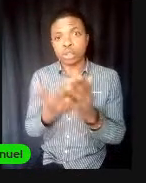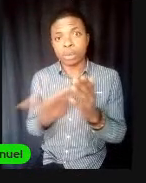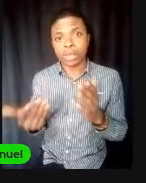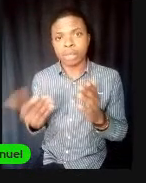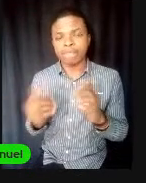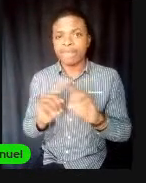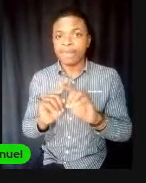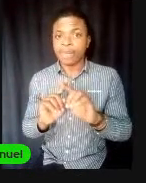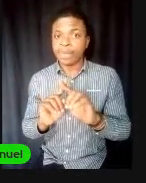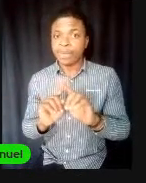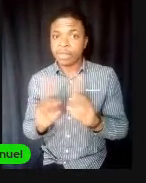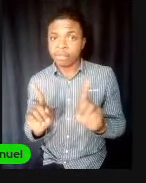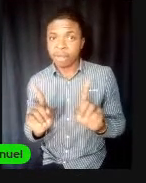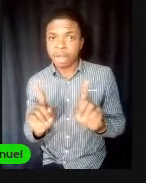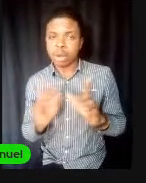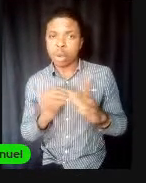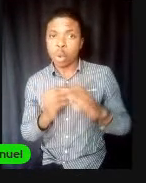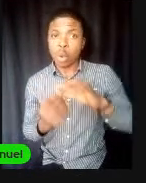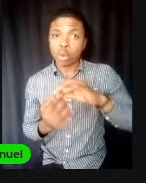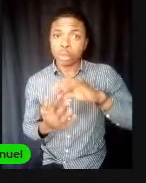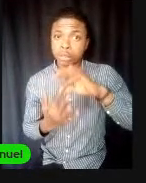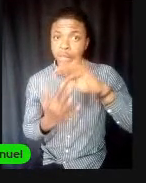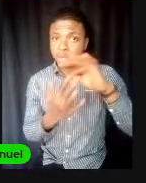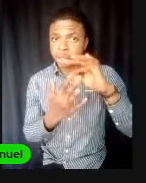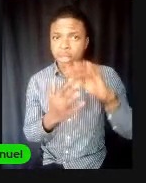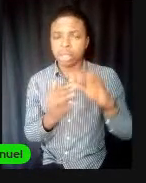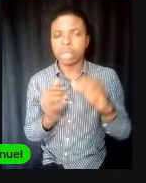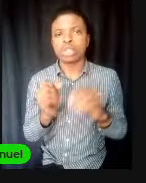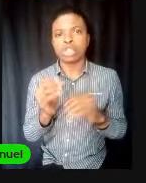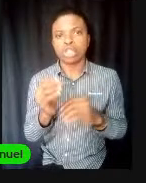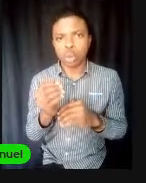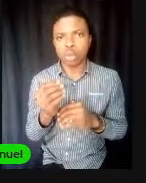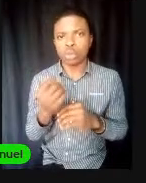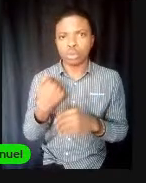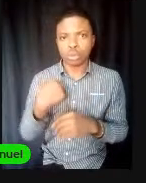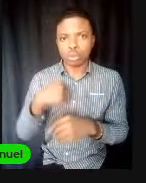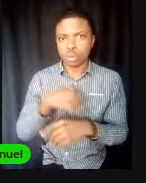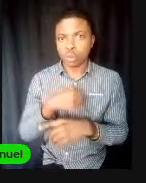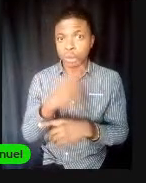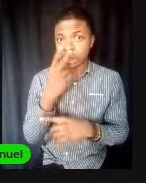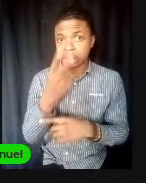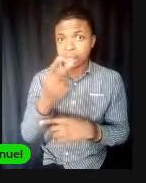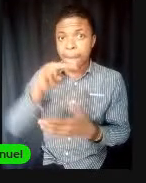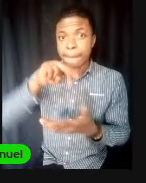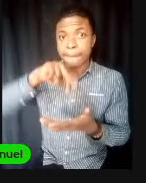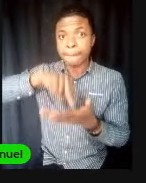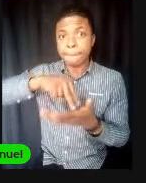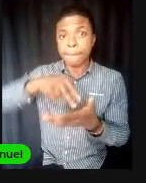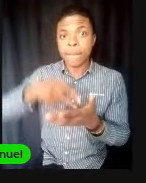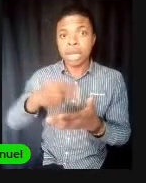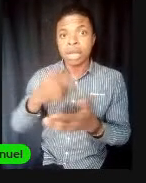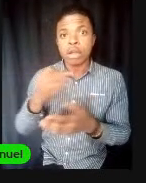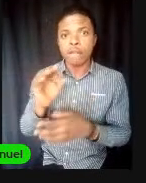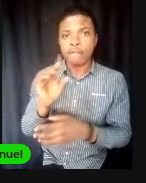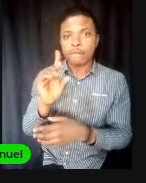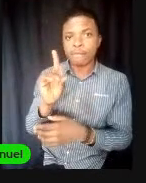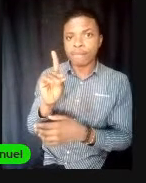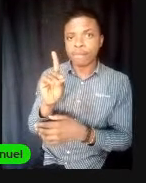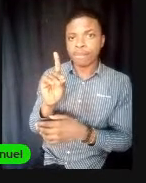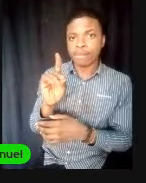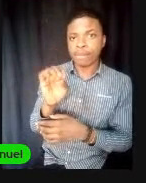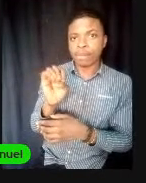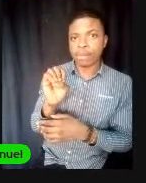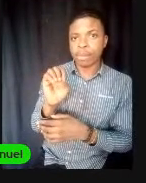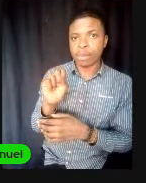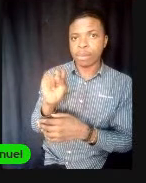about. Now, let's take a look at what design is before we combine everything. Next slide, please.